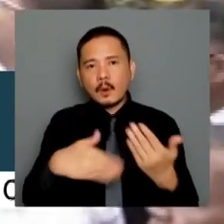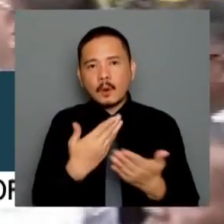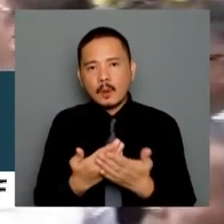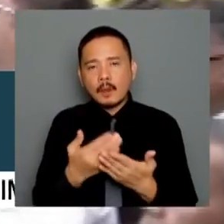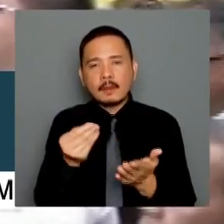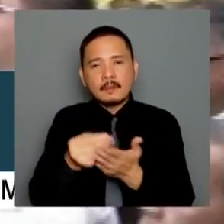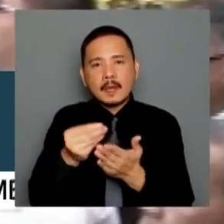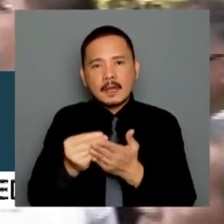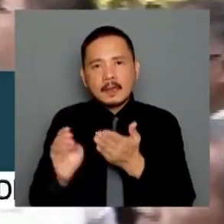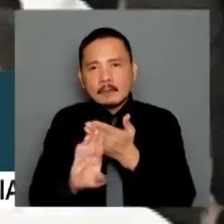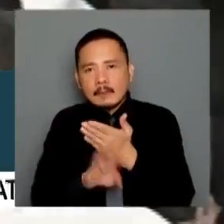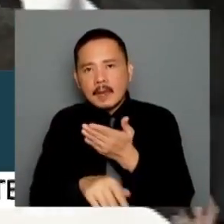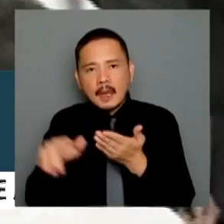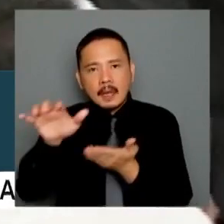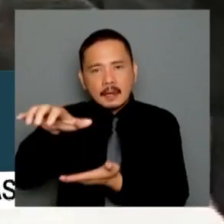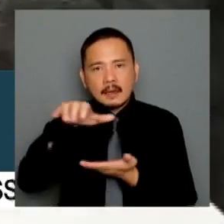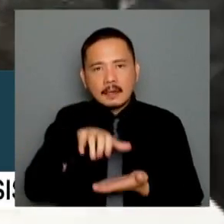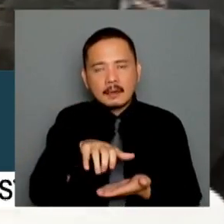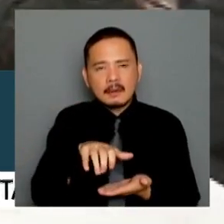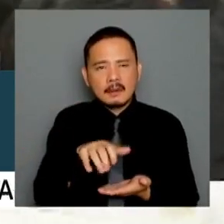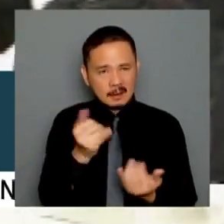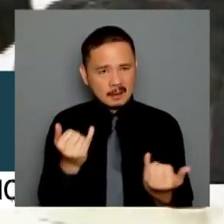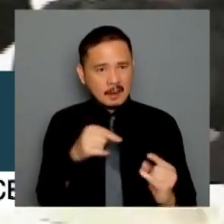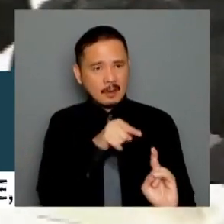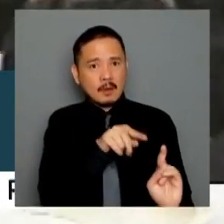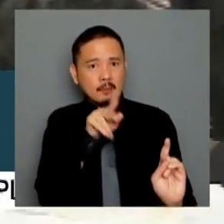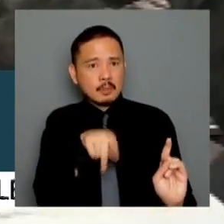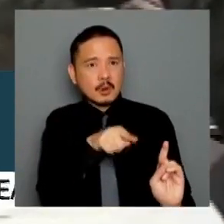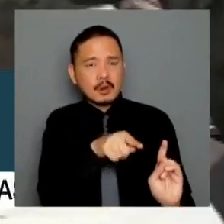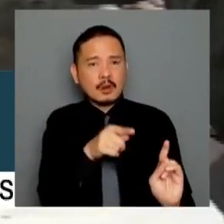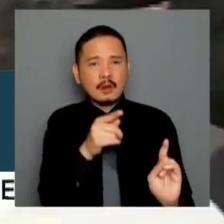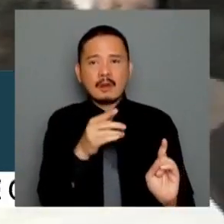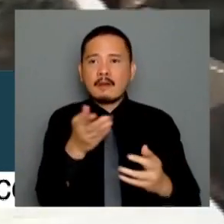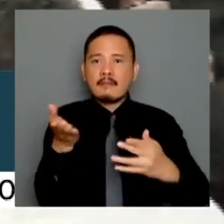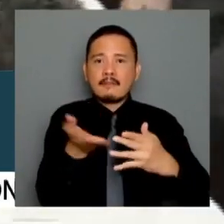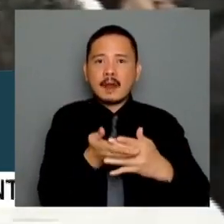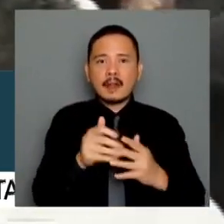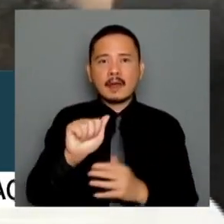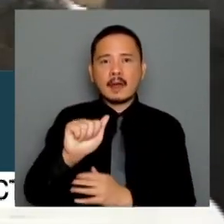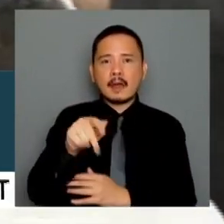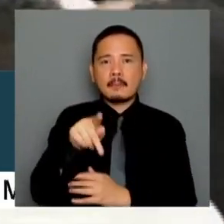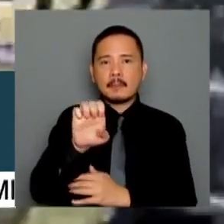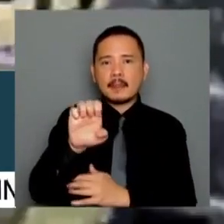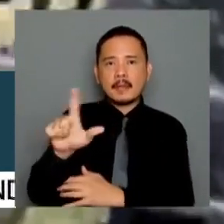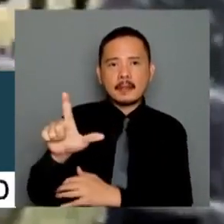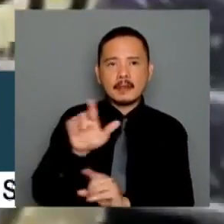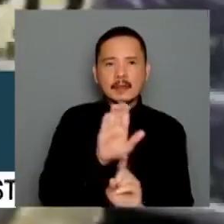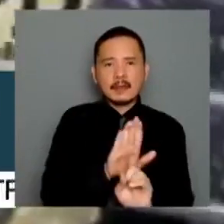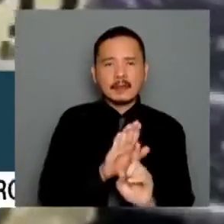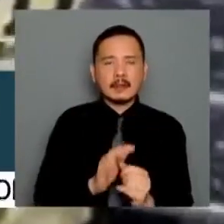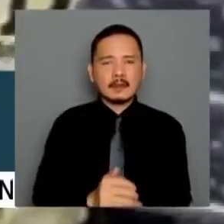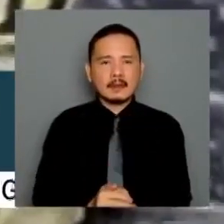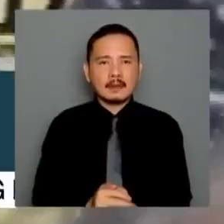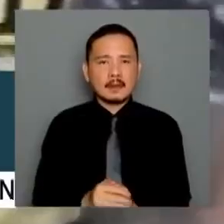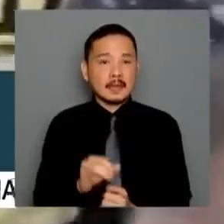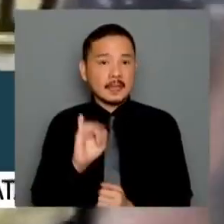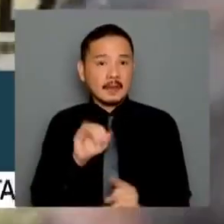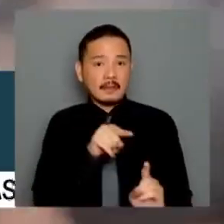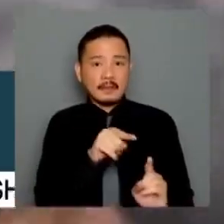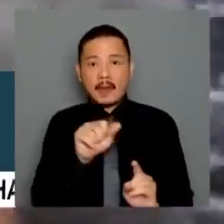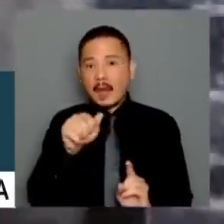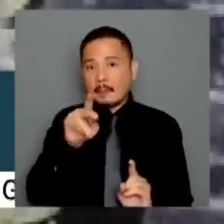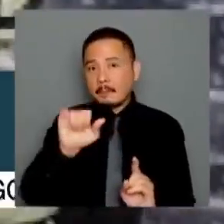Then here comes the accused filing appeal. So, because under the law, if there is an appeal,